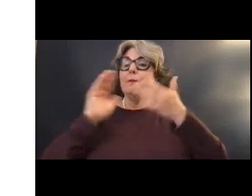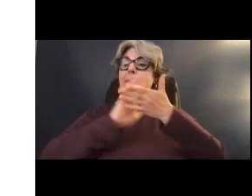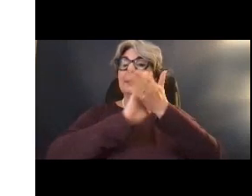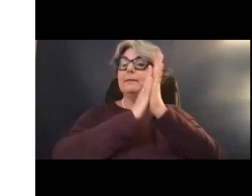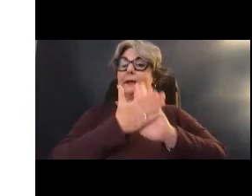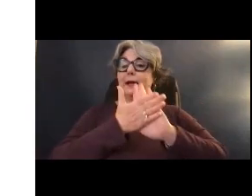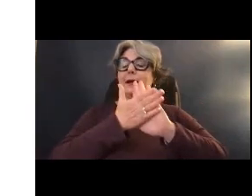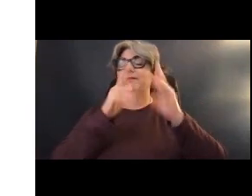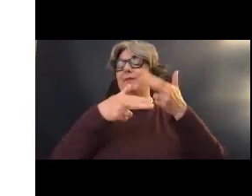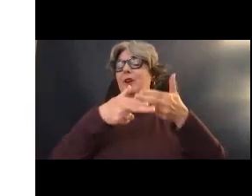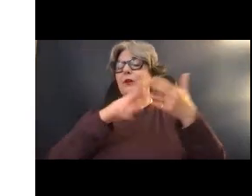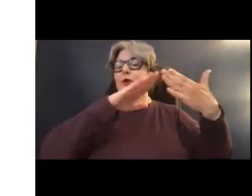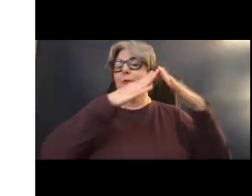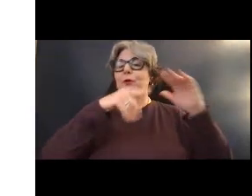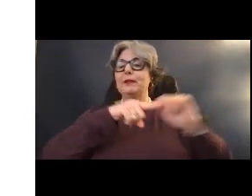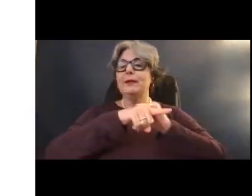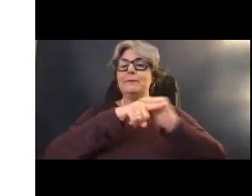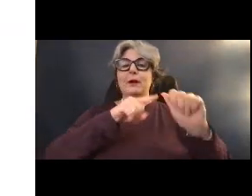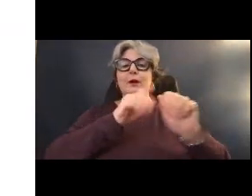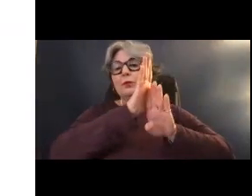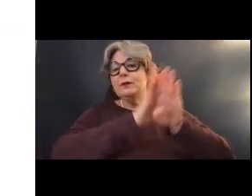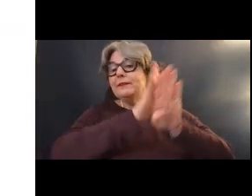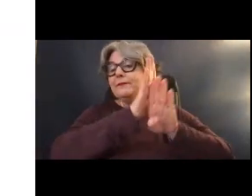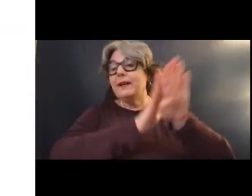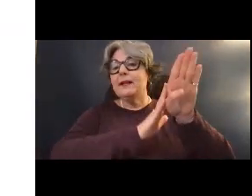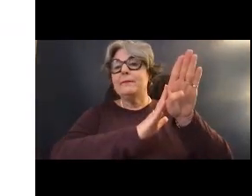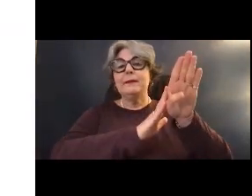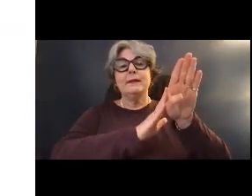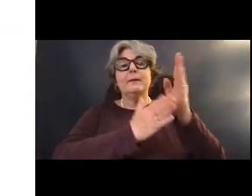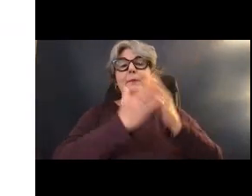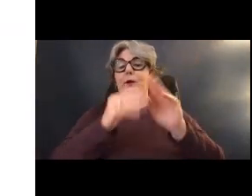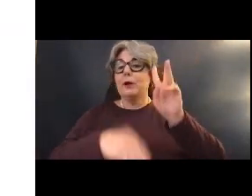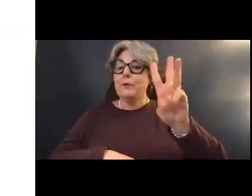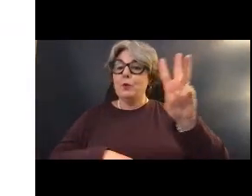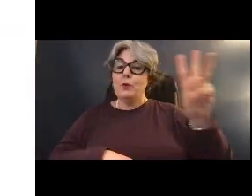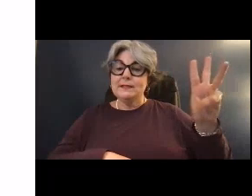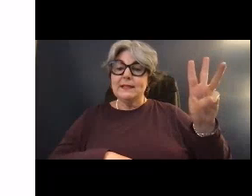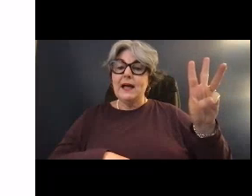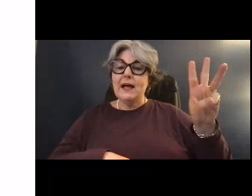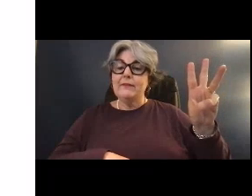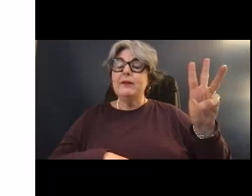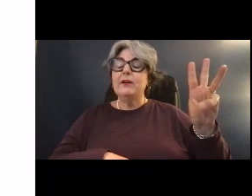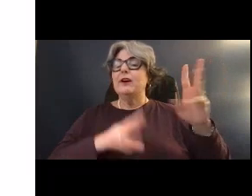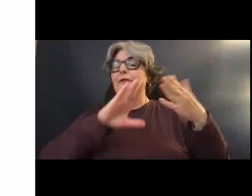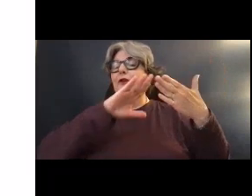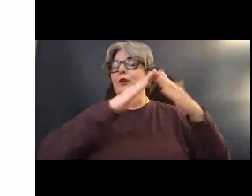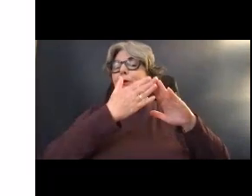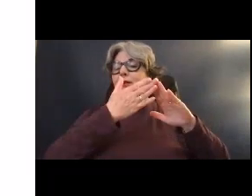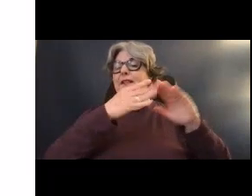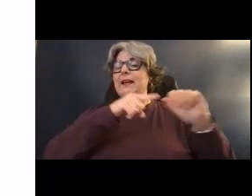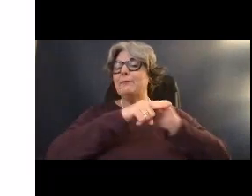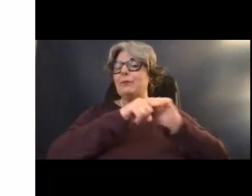community of practice. So we're building, as I said, a part of our website that will allow for this community of practice to